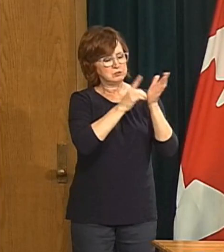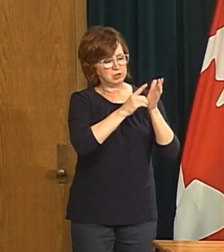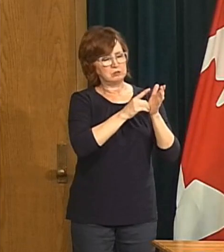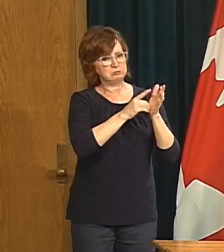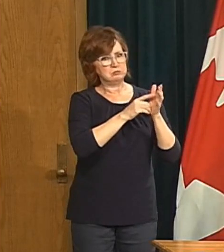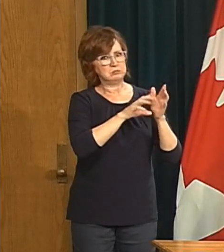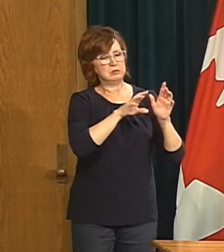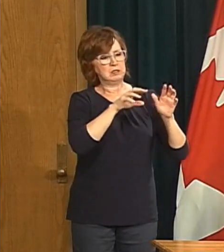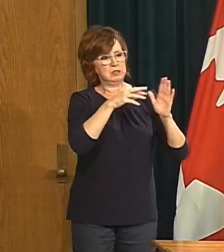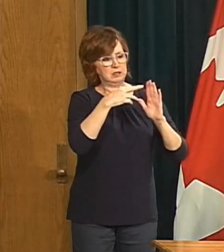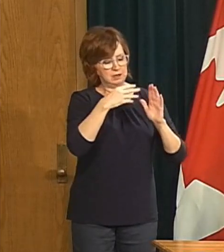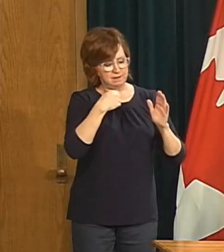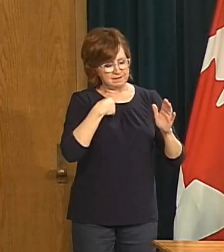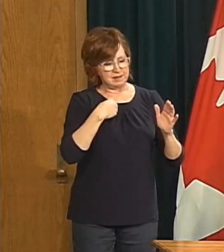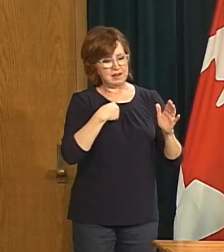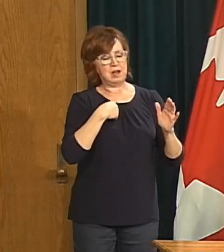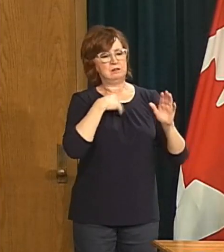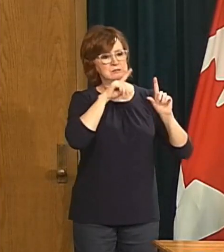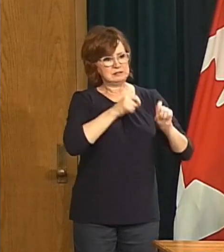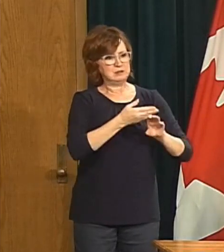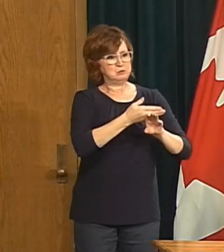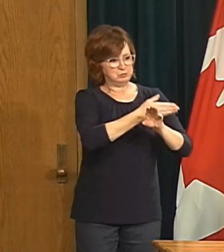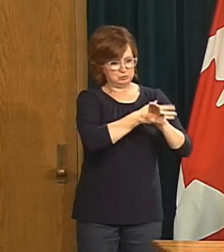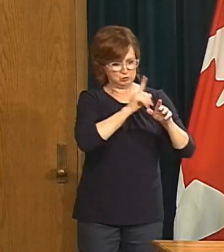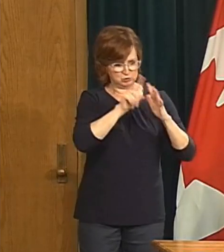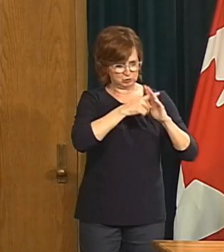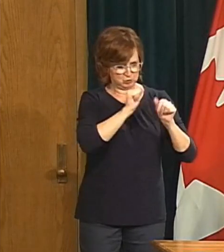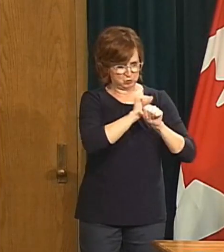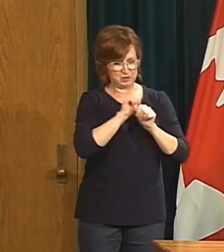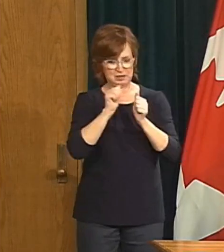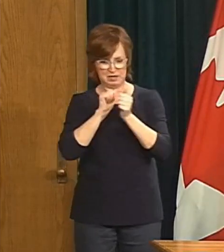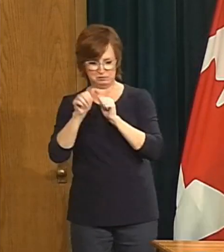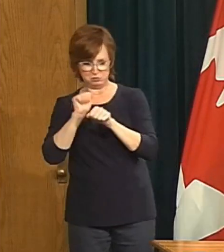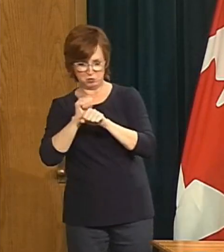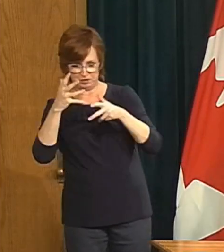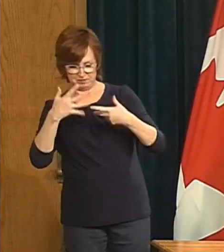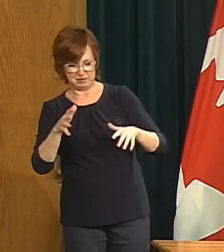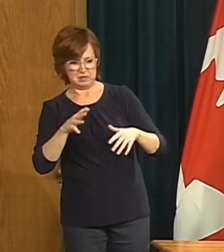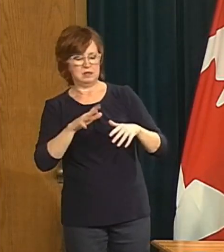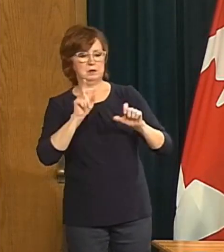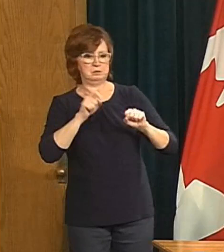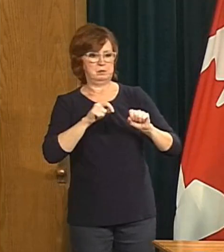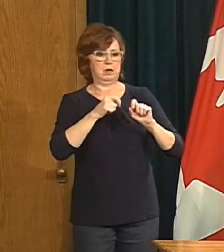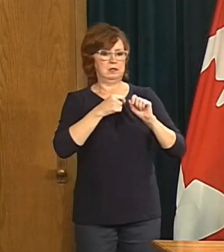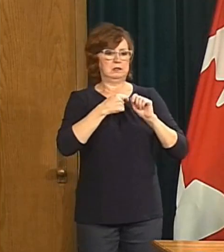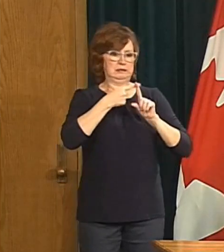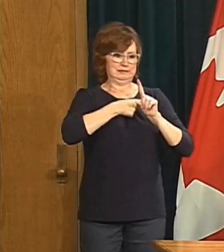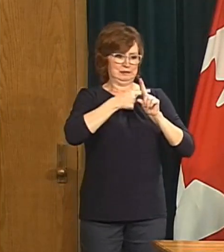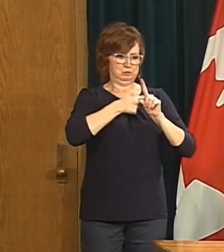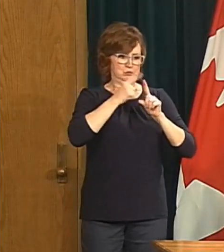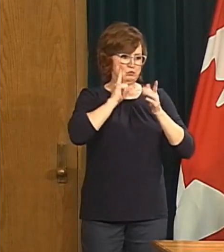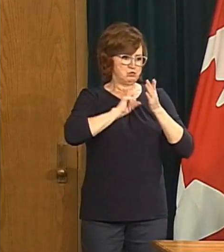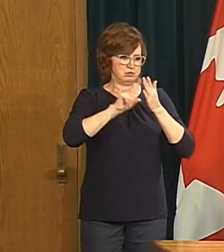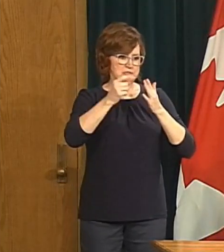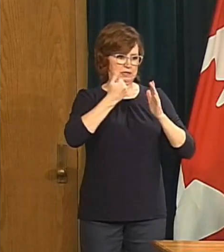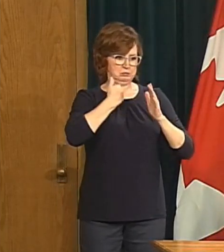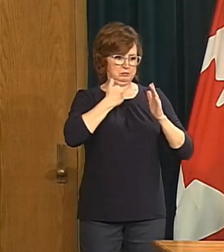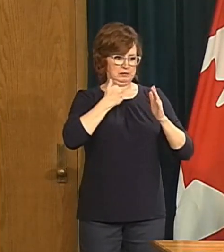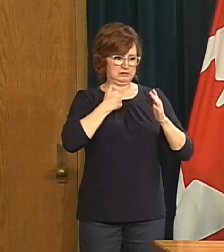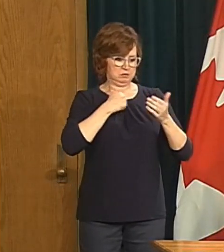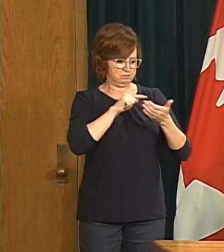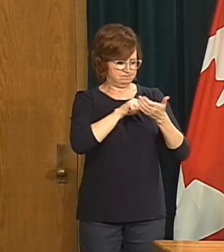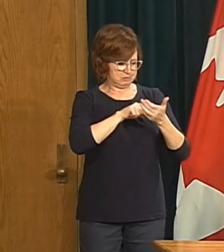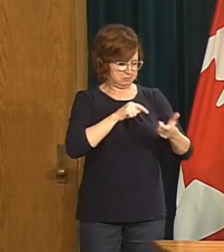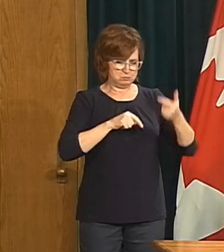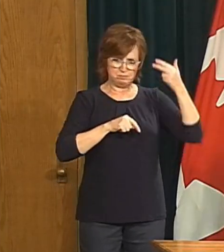different than those being utilized elsewhere in the healthcare system. And if a healthcare worker goes through the screening and